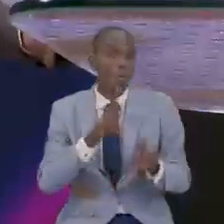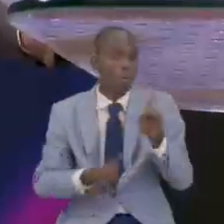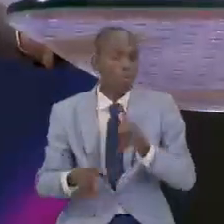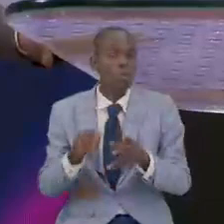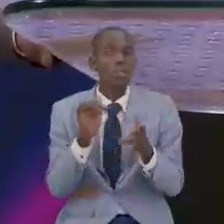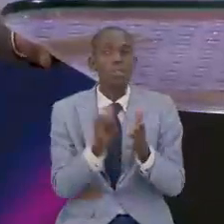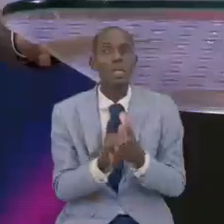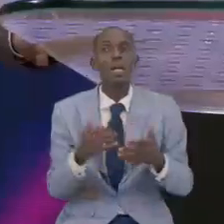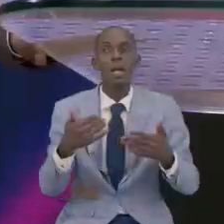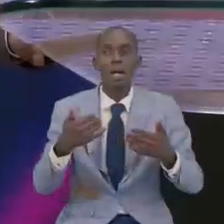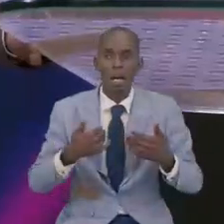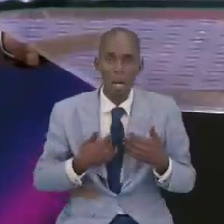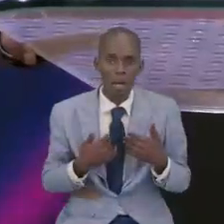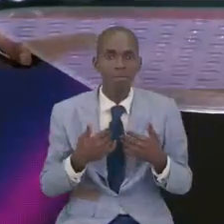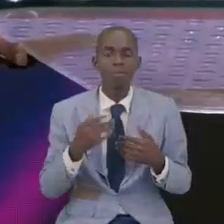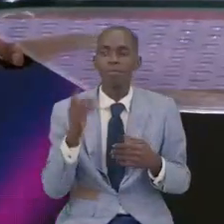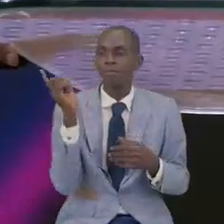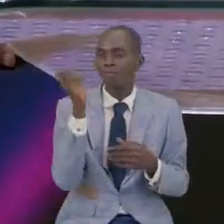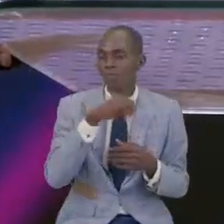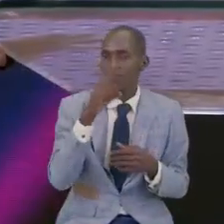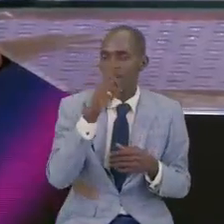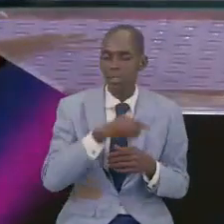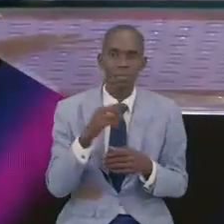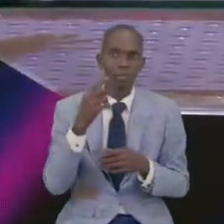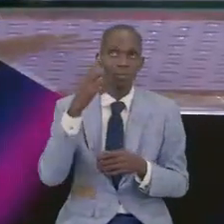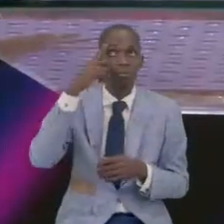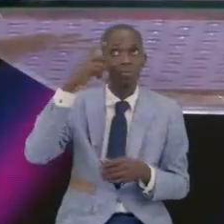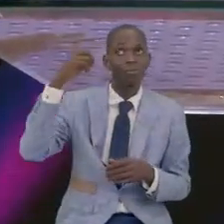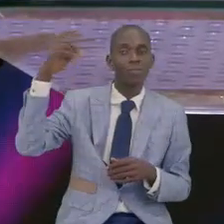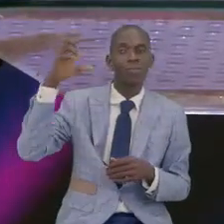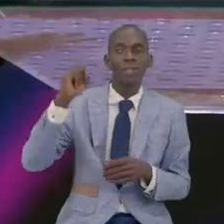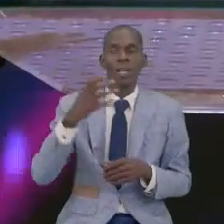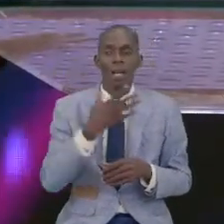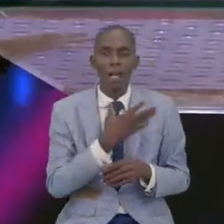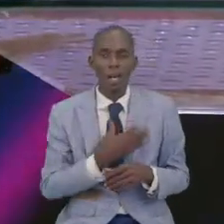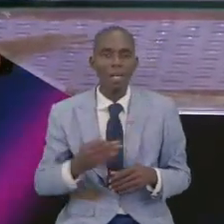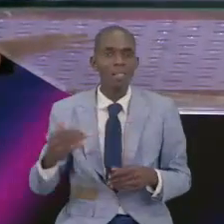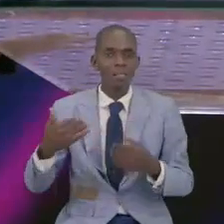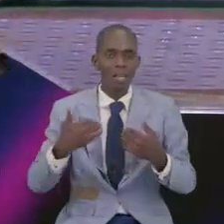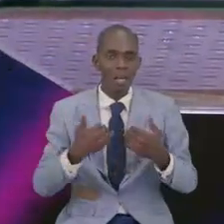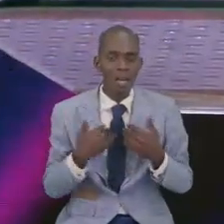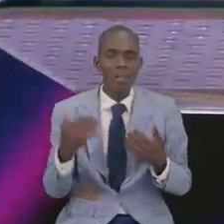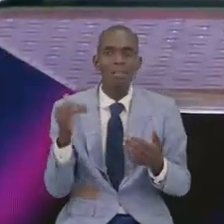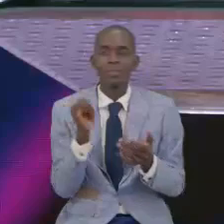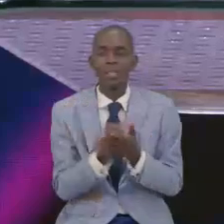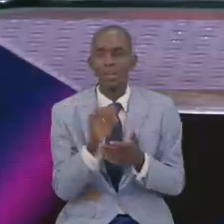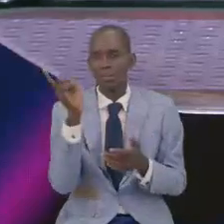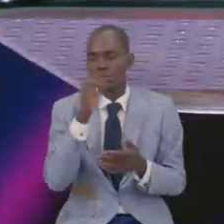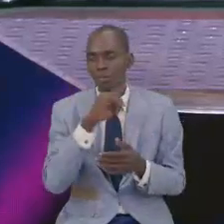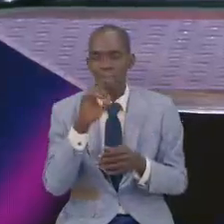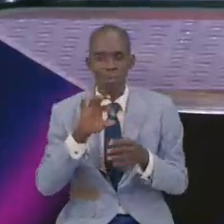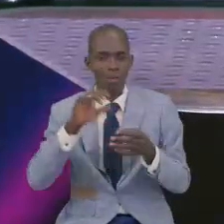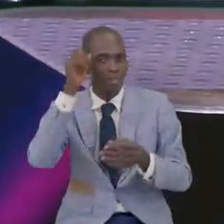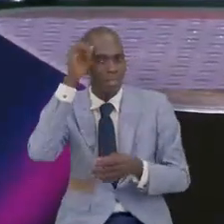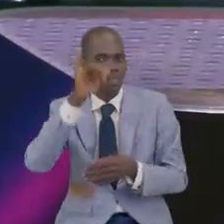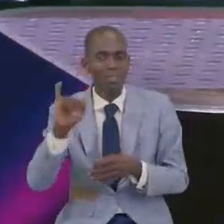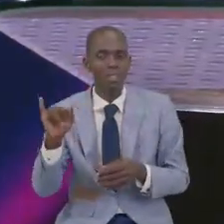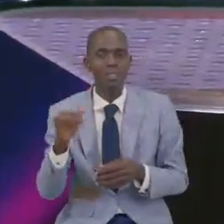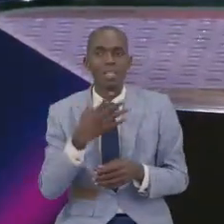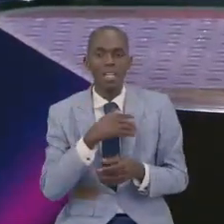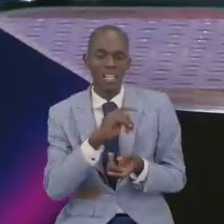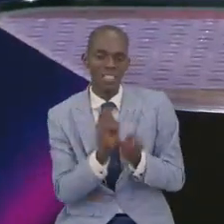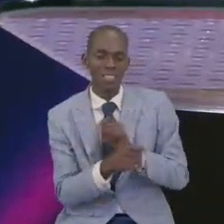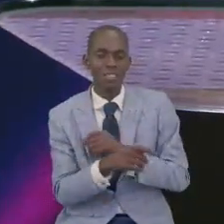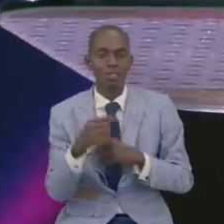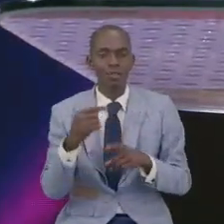have perverted dreams, and they pervert the understanding, and they pervert the teaching of the word of God. Look